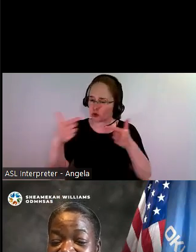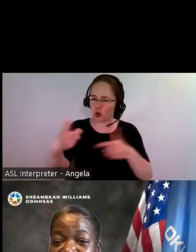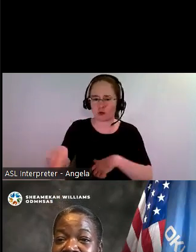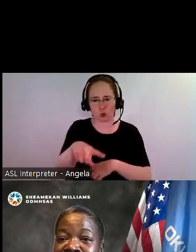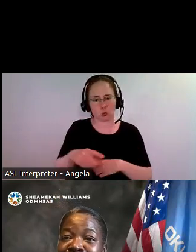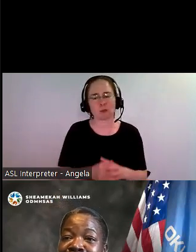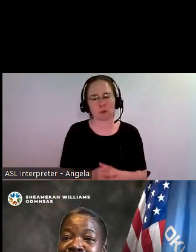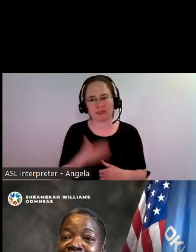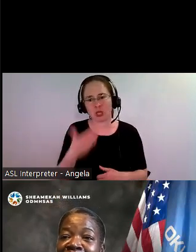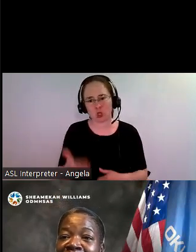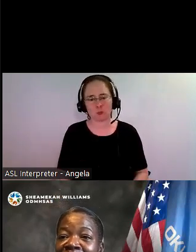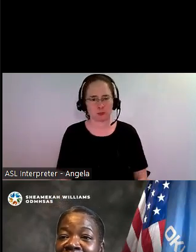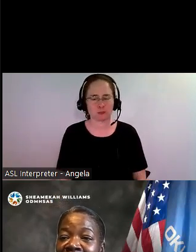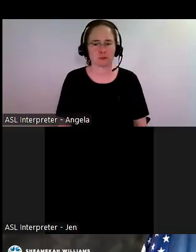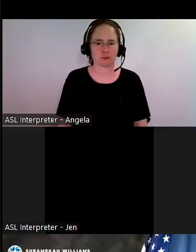guys. Thank you.